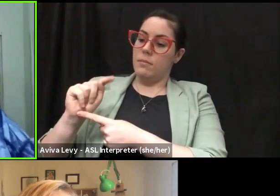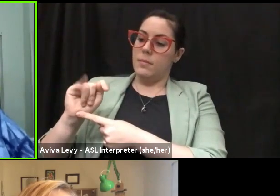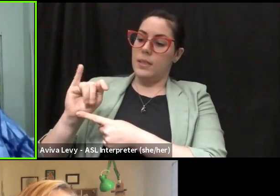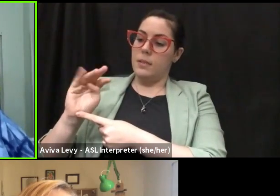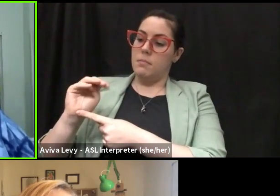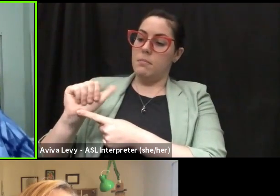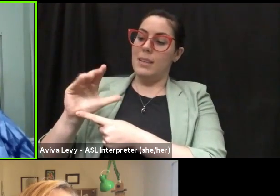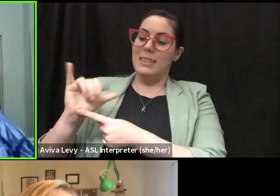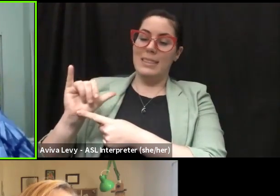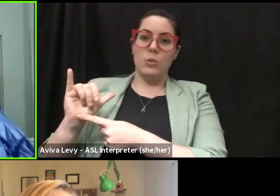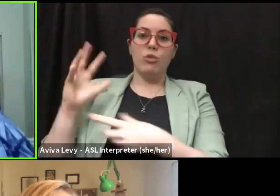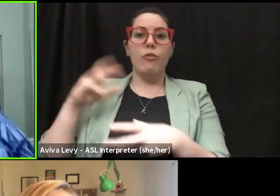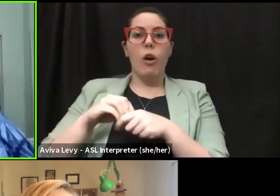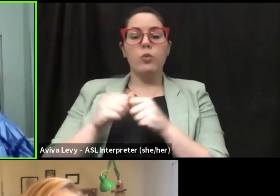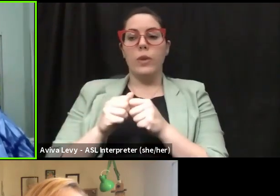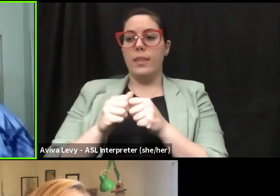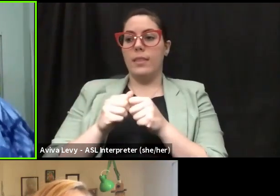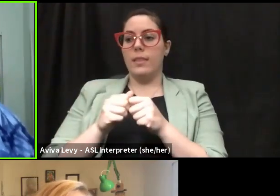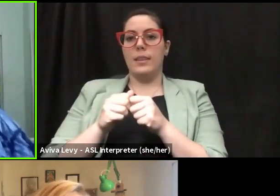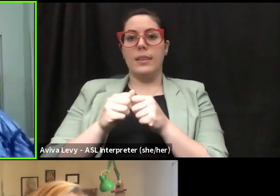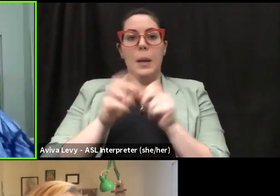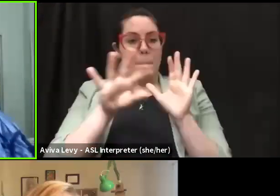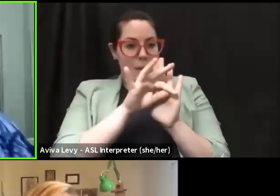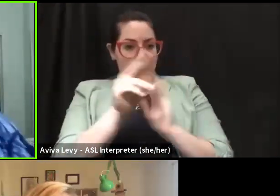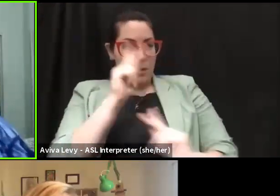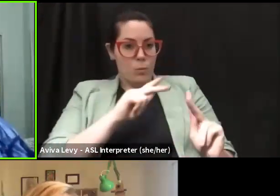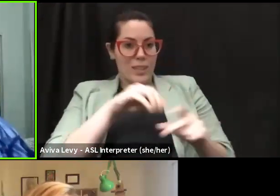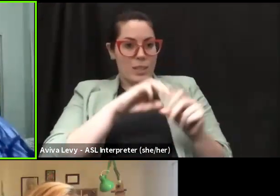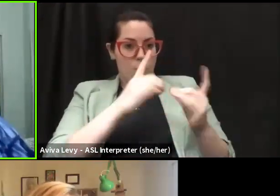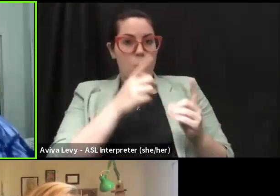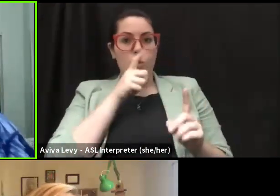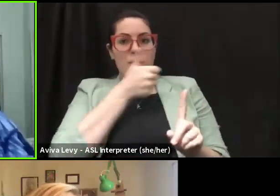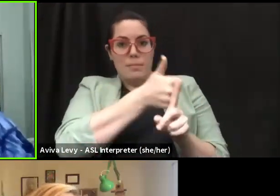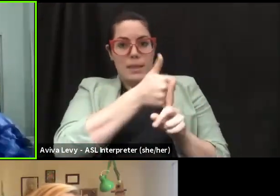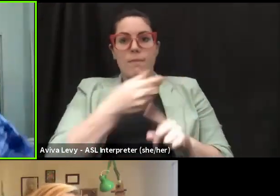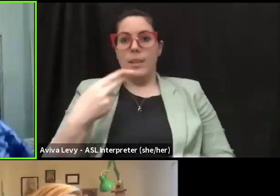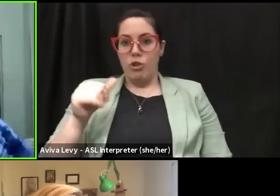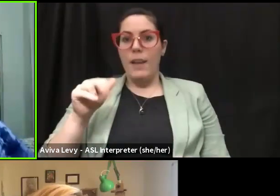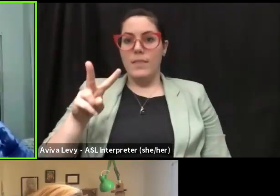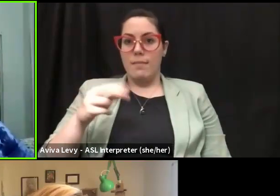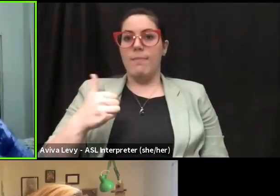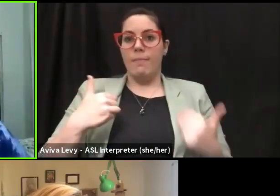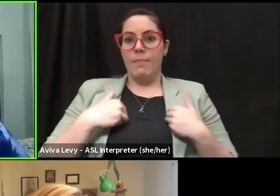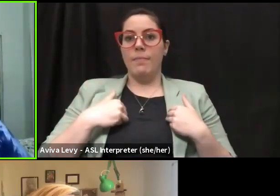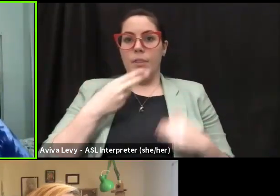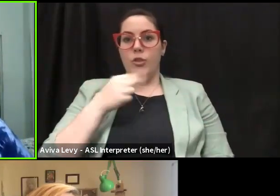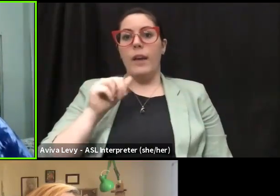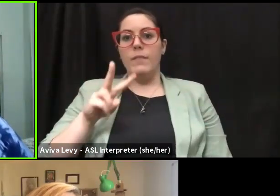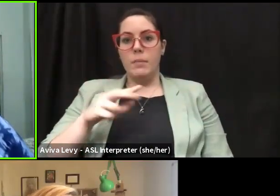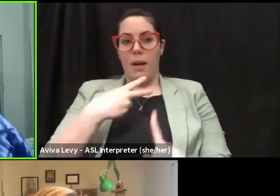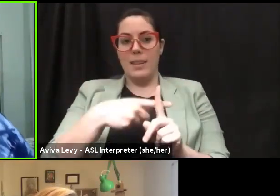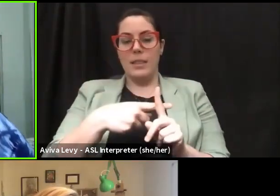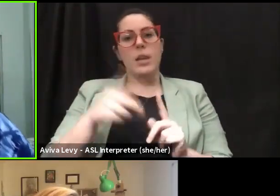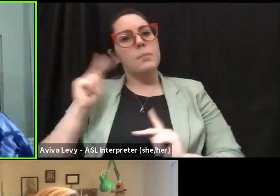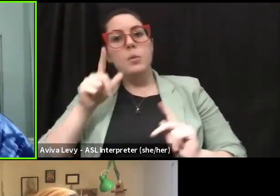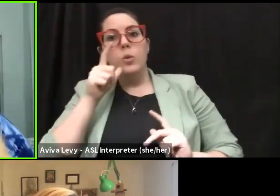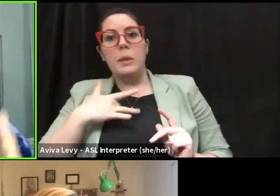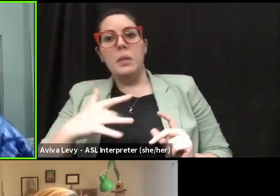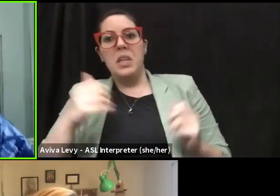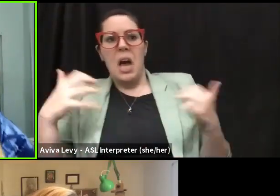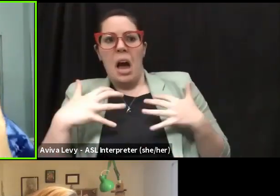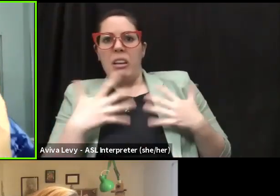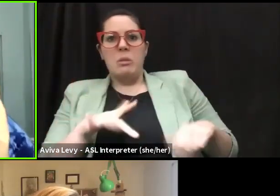in our department who were HIV positive, and the fear of touching them,